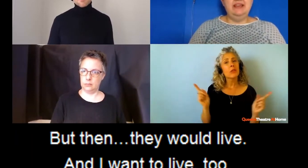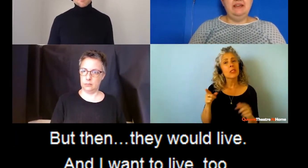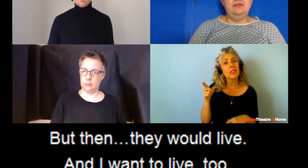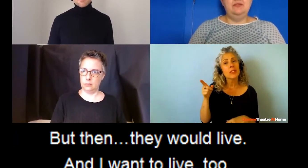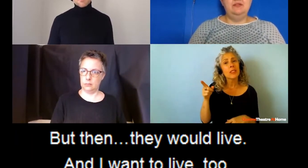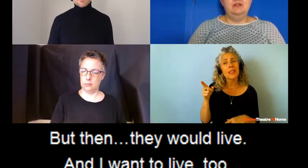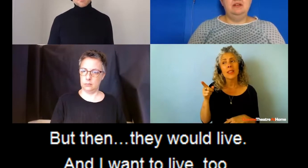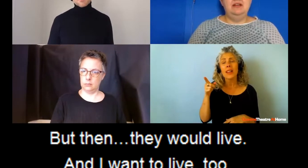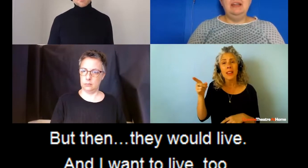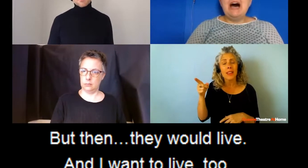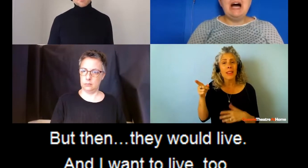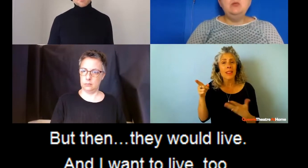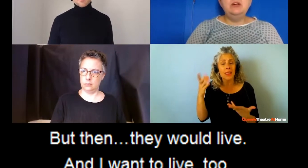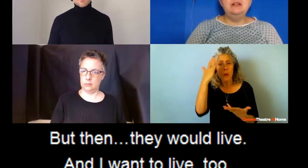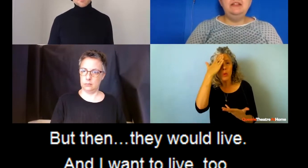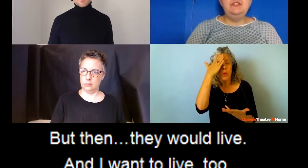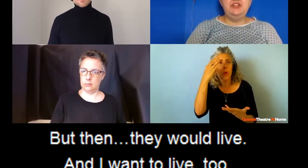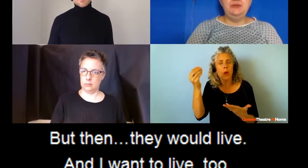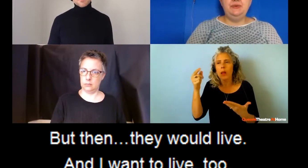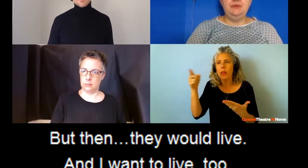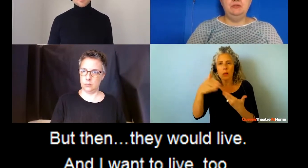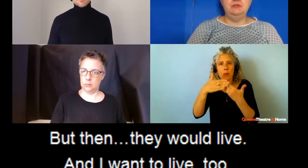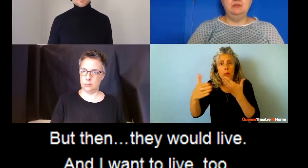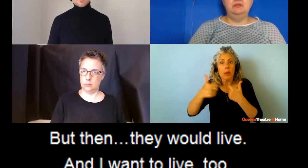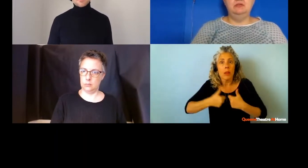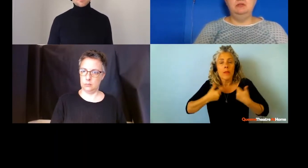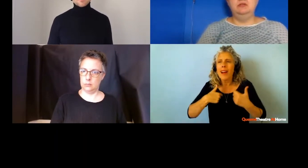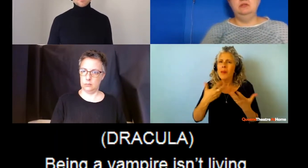would live. And I want to live too.